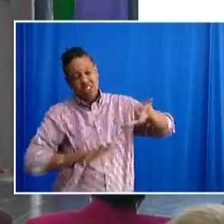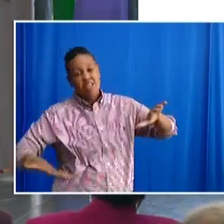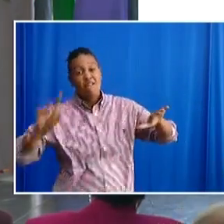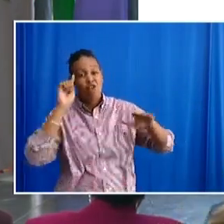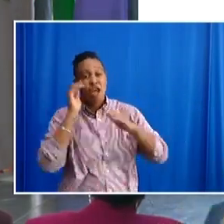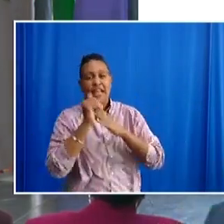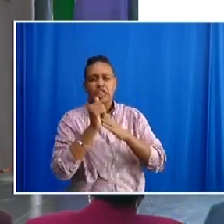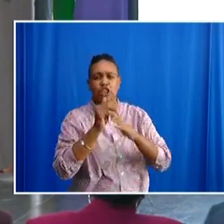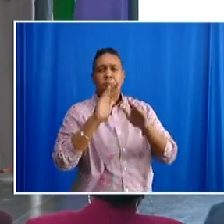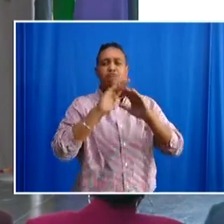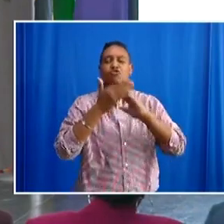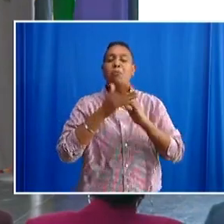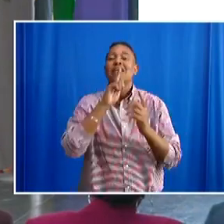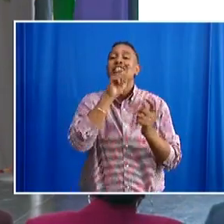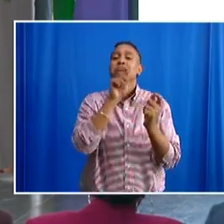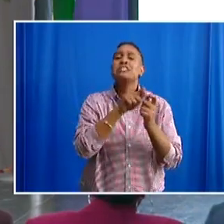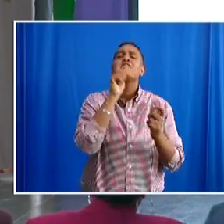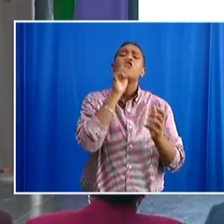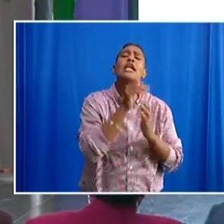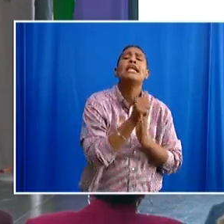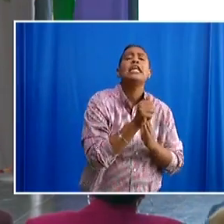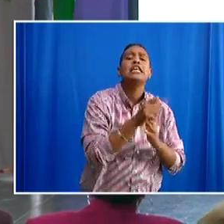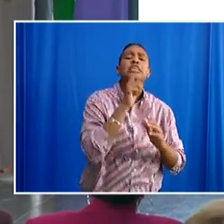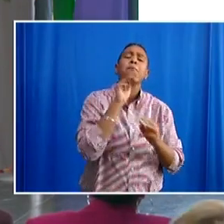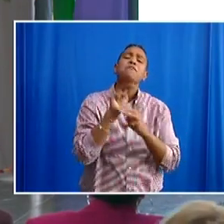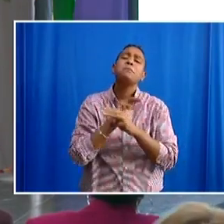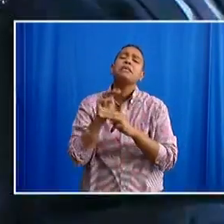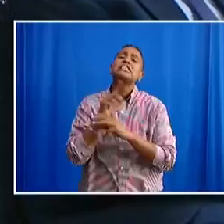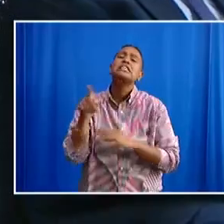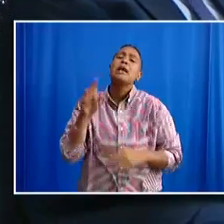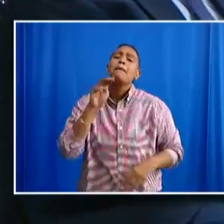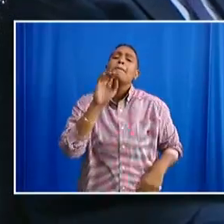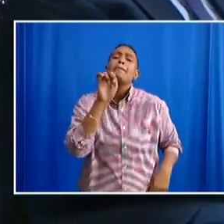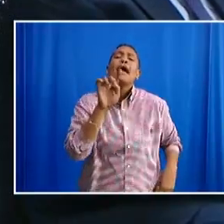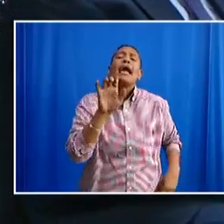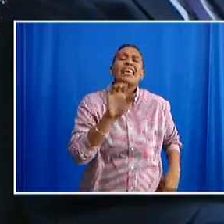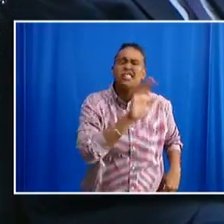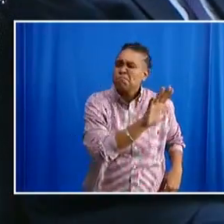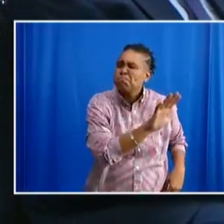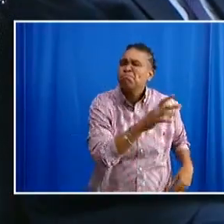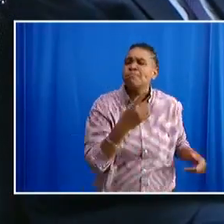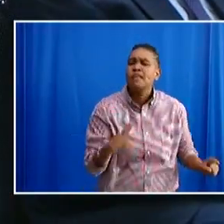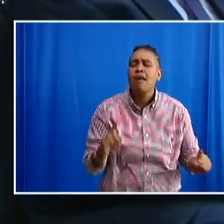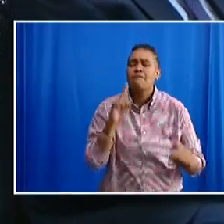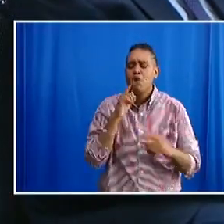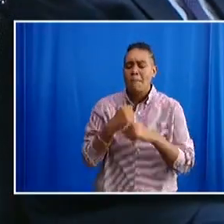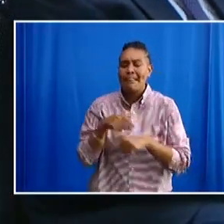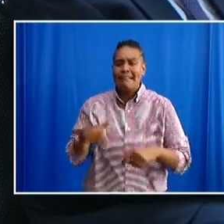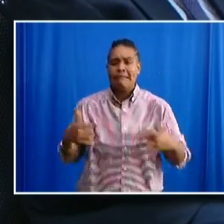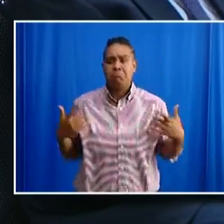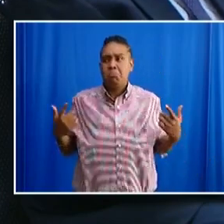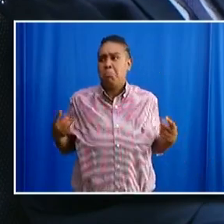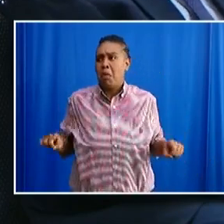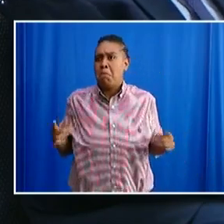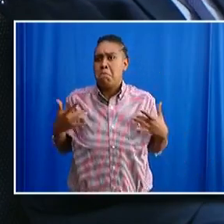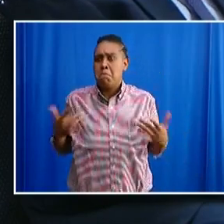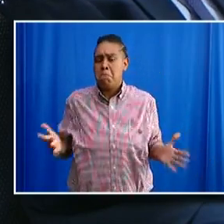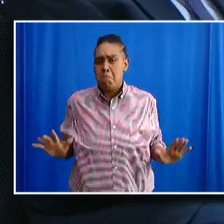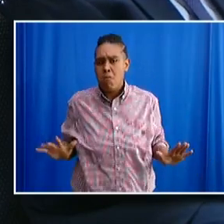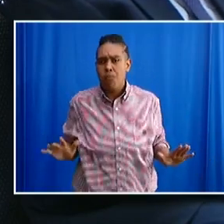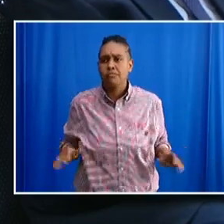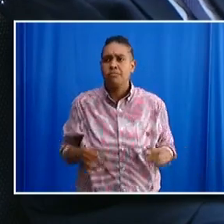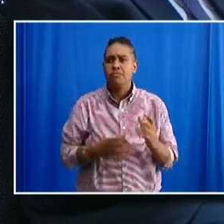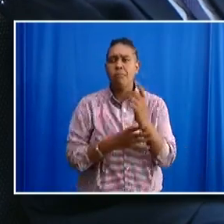Jamaican, particularly for the leadership of Minister Mackenzie, for making this happen,